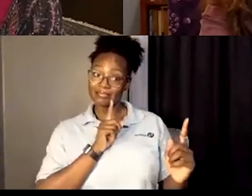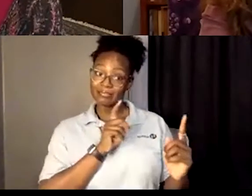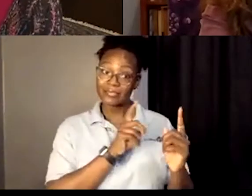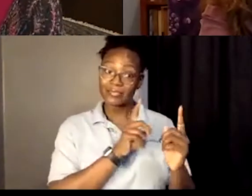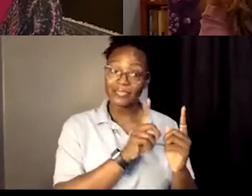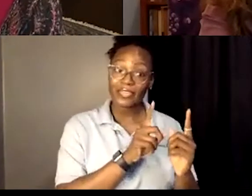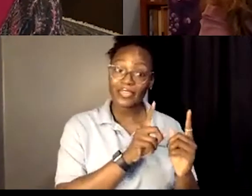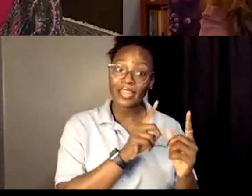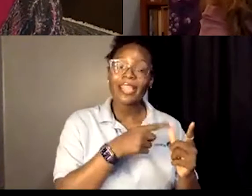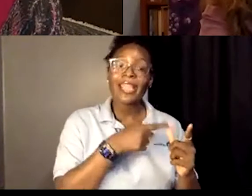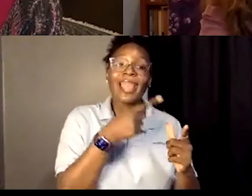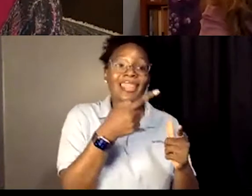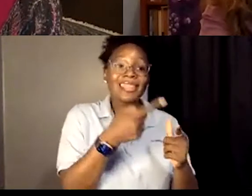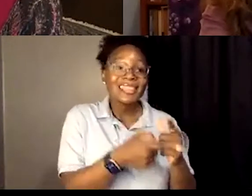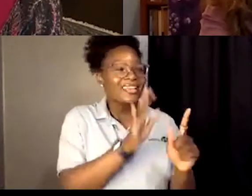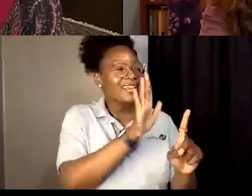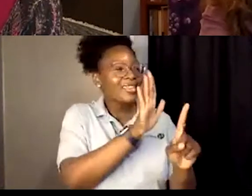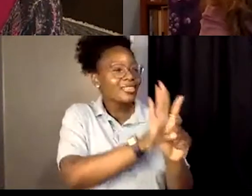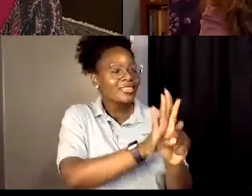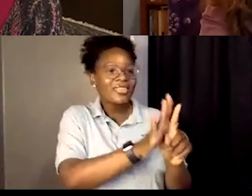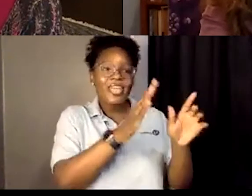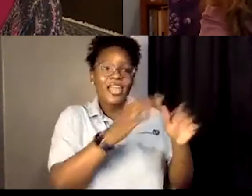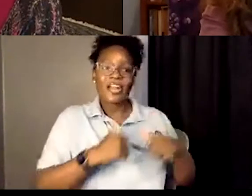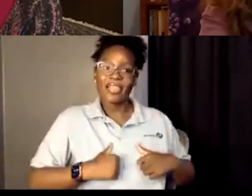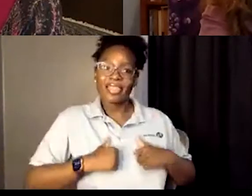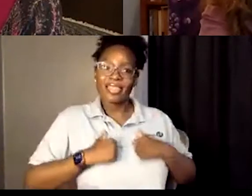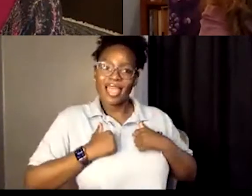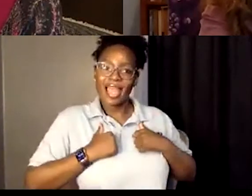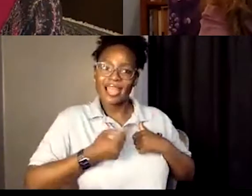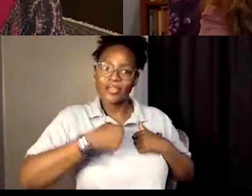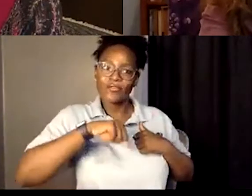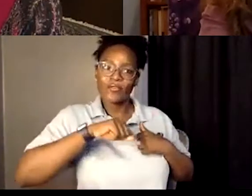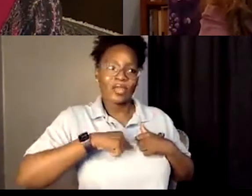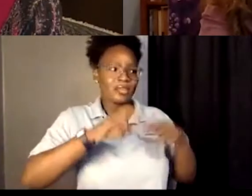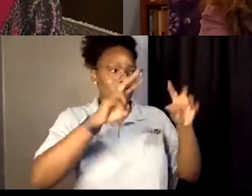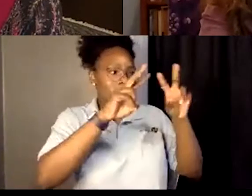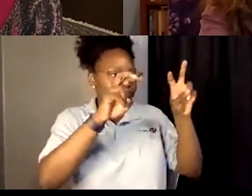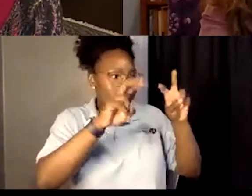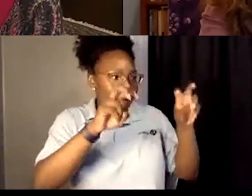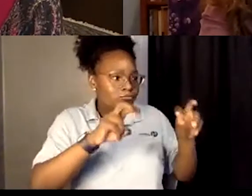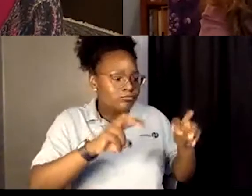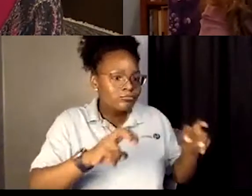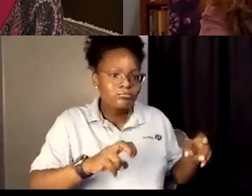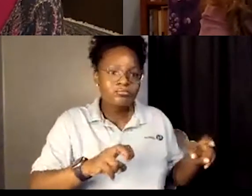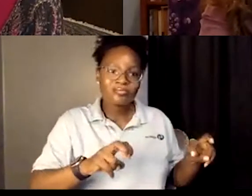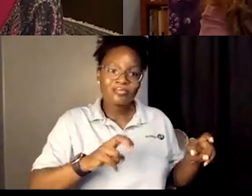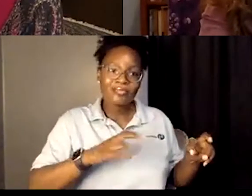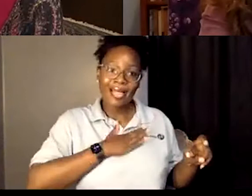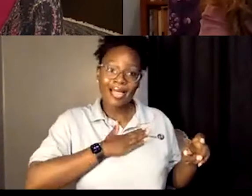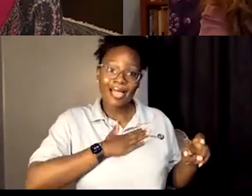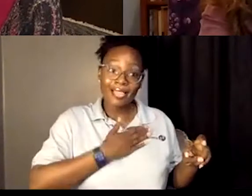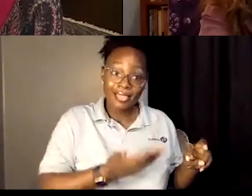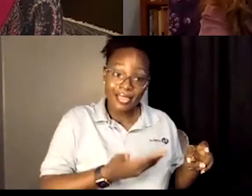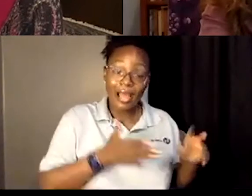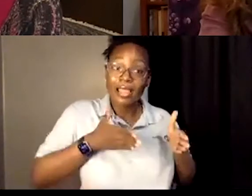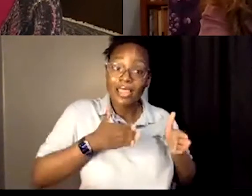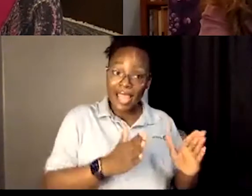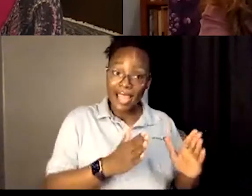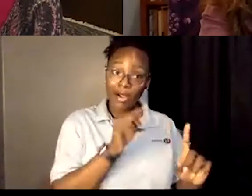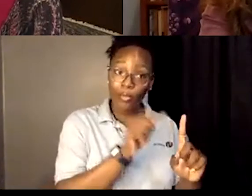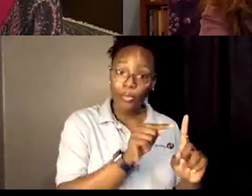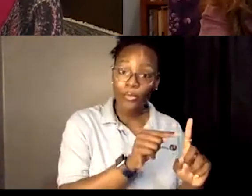their life is what allows us all to see one another fully and wholly. And